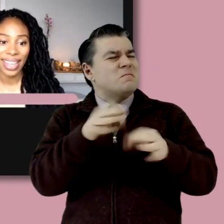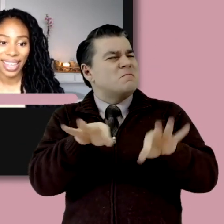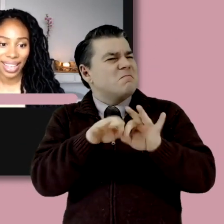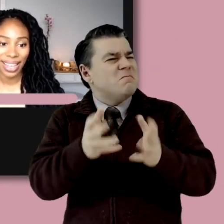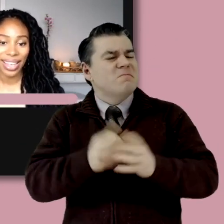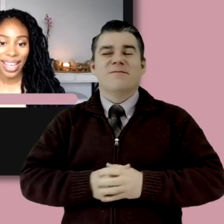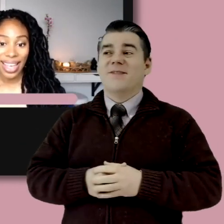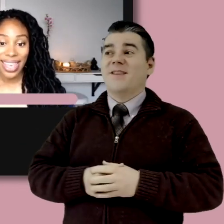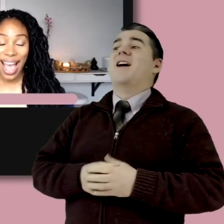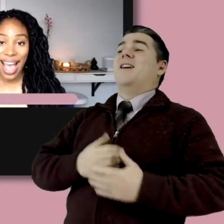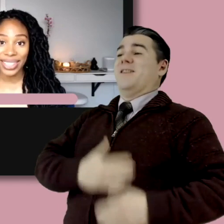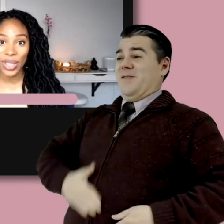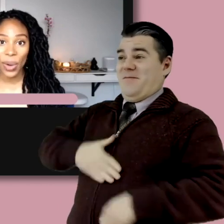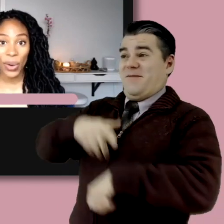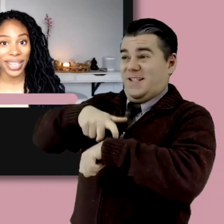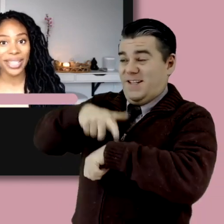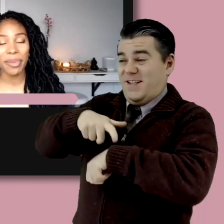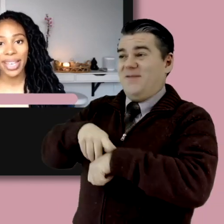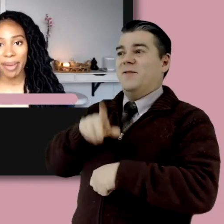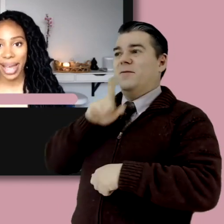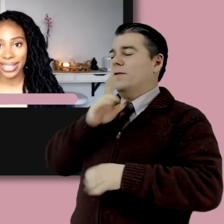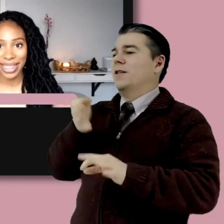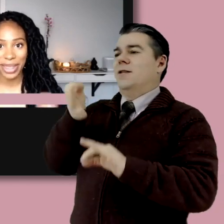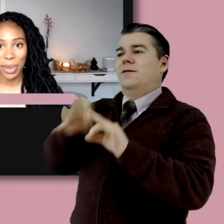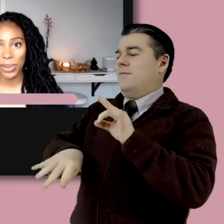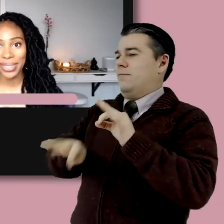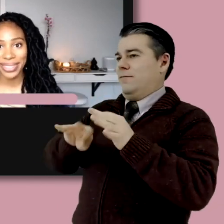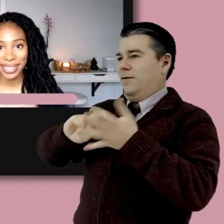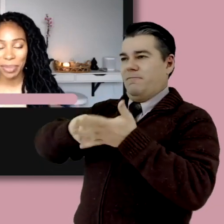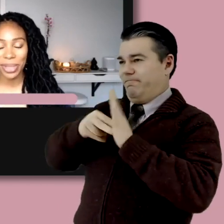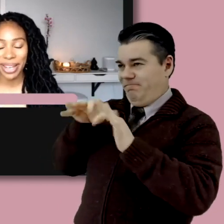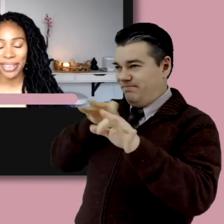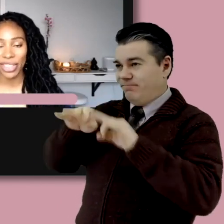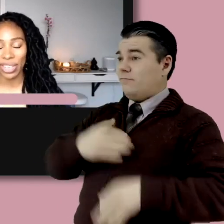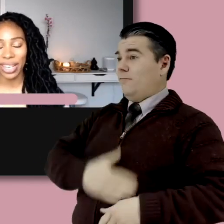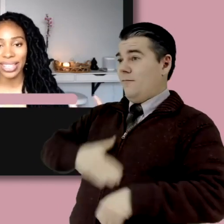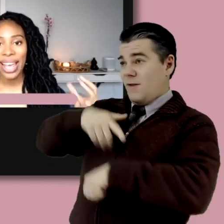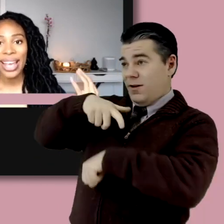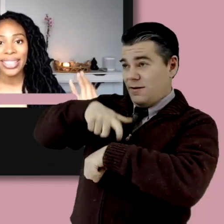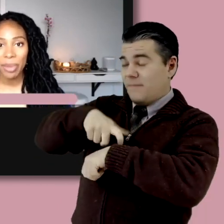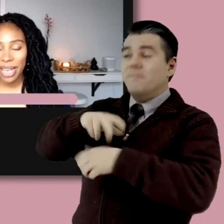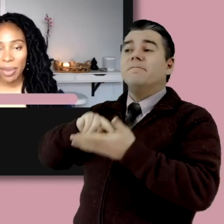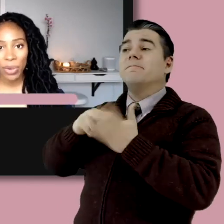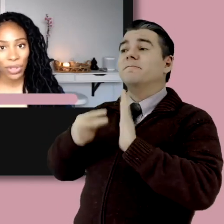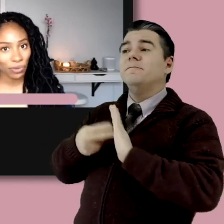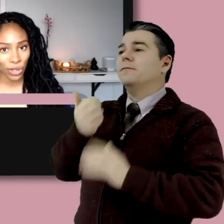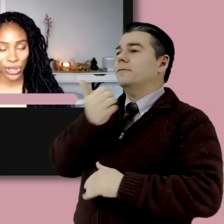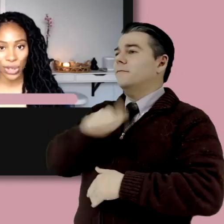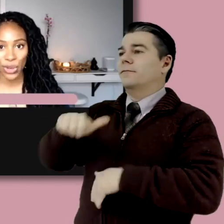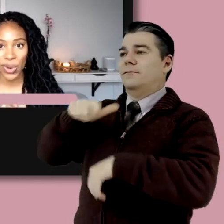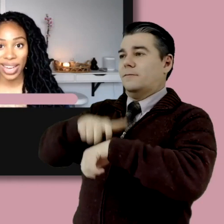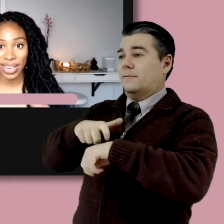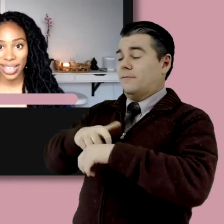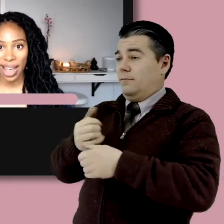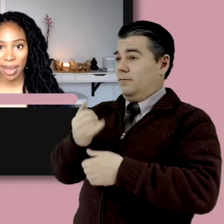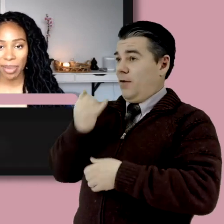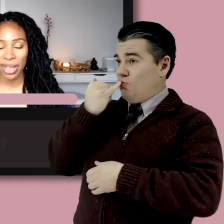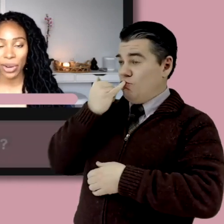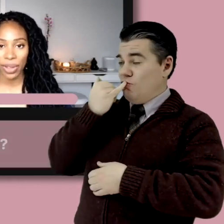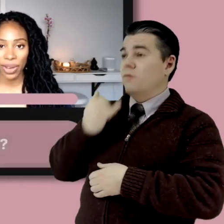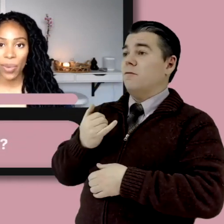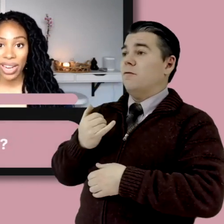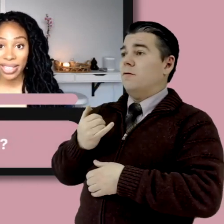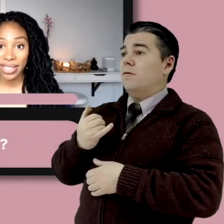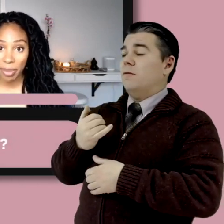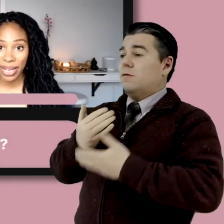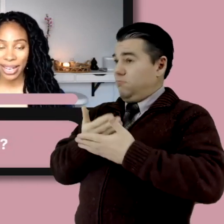it's important? Yeah. So, okay, tummy time has like the most simple definition. Tummy time refers to any time that your